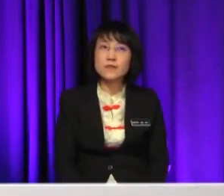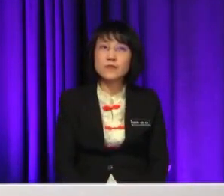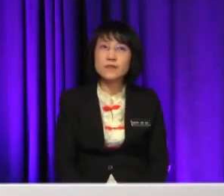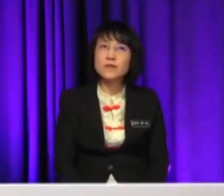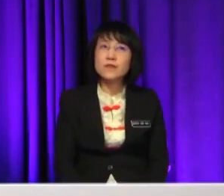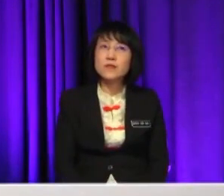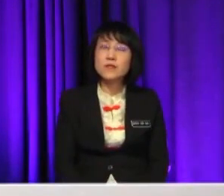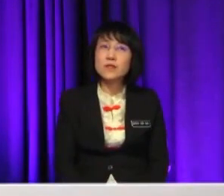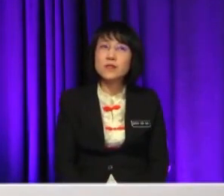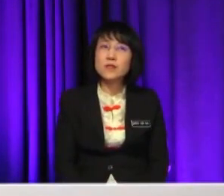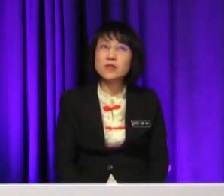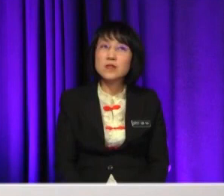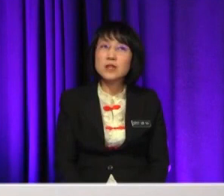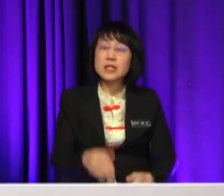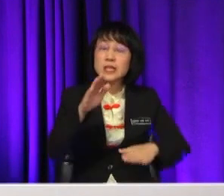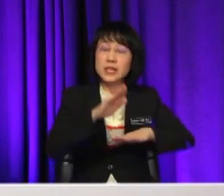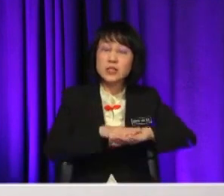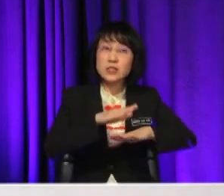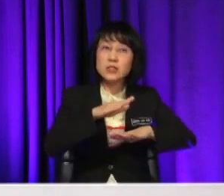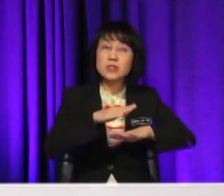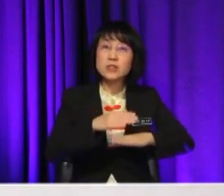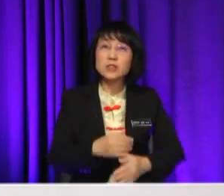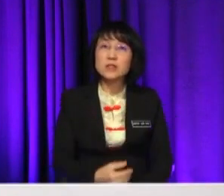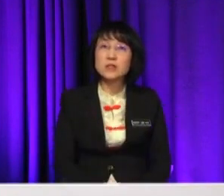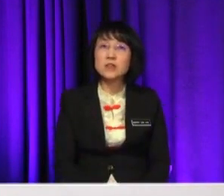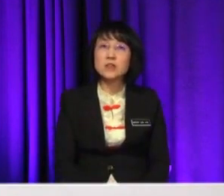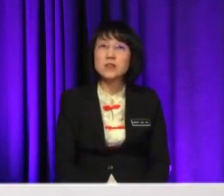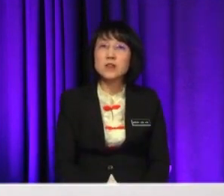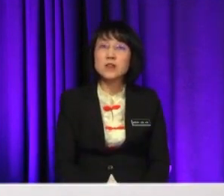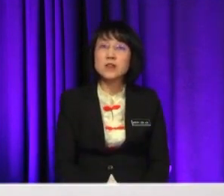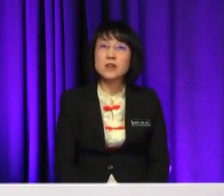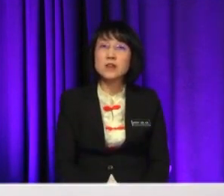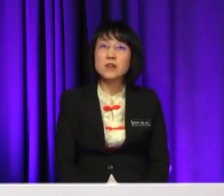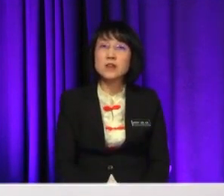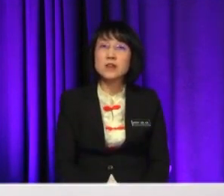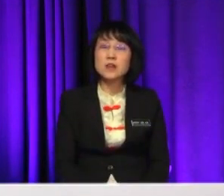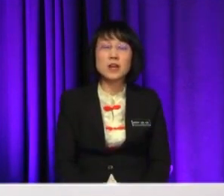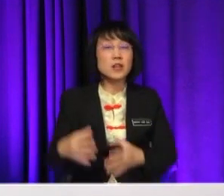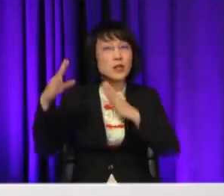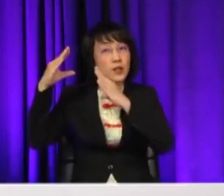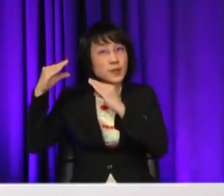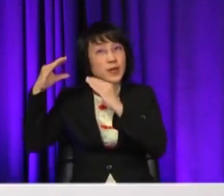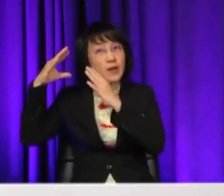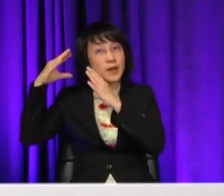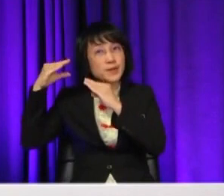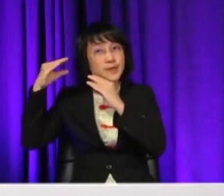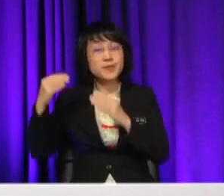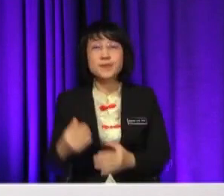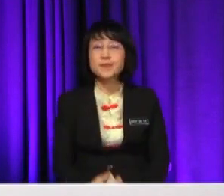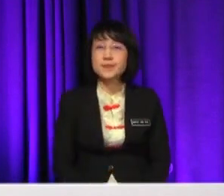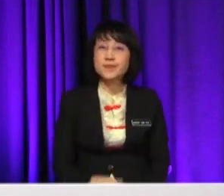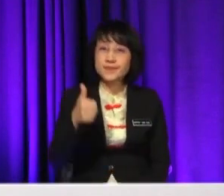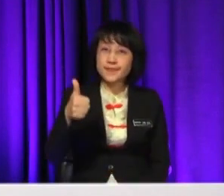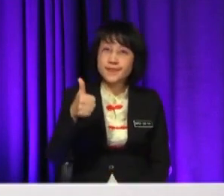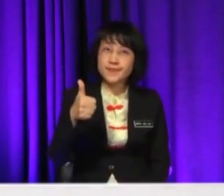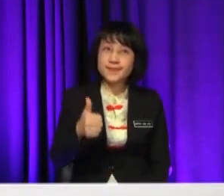And I would like to try. Oh, sorry. Touch. Okay, touch in terms of the pillow. Okay, very